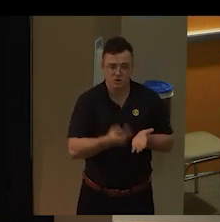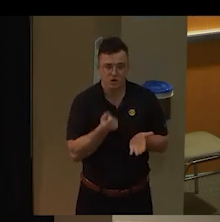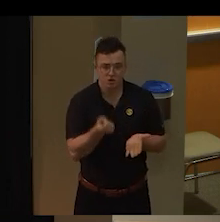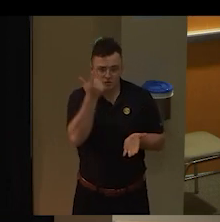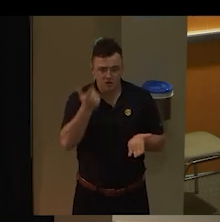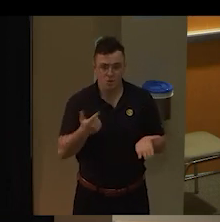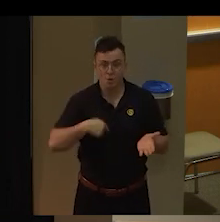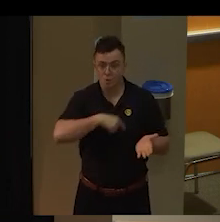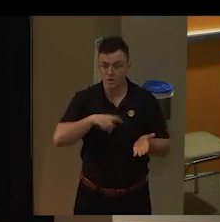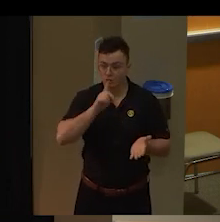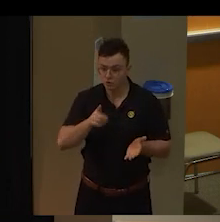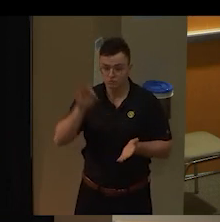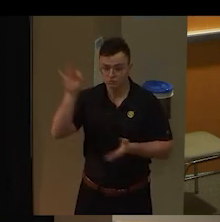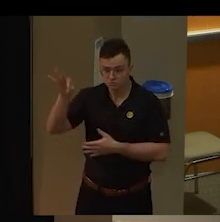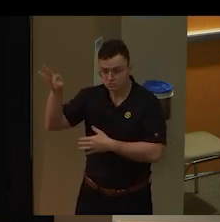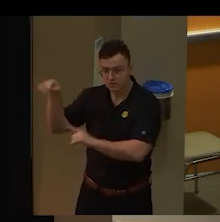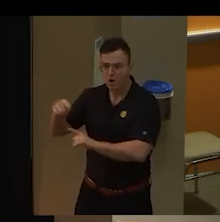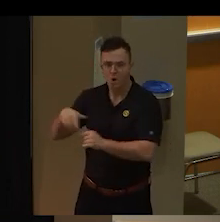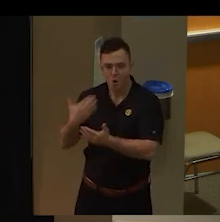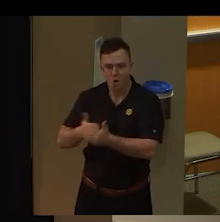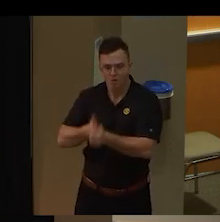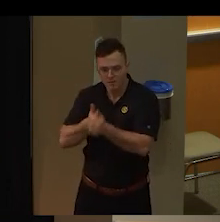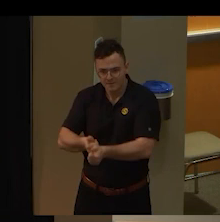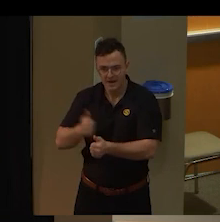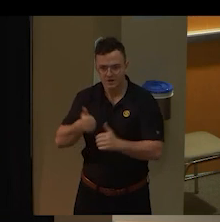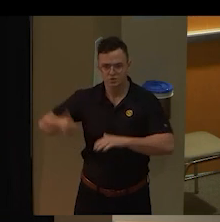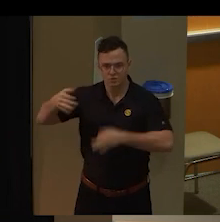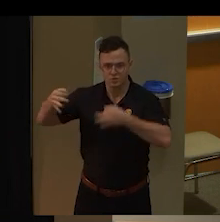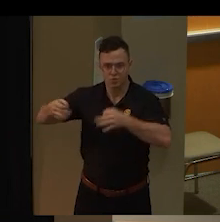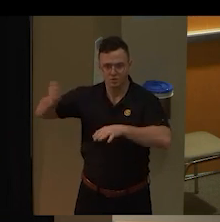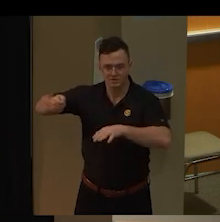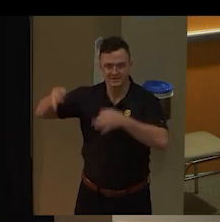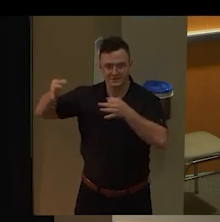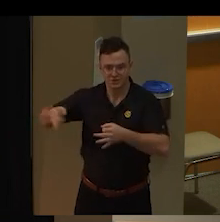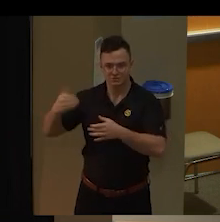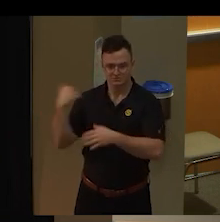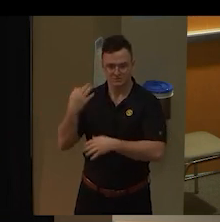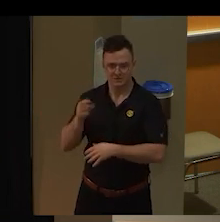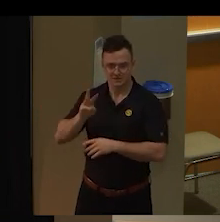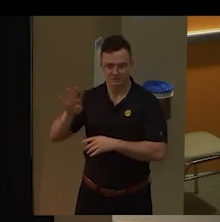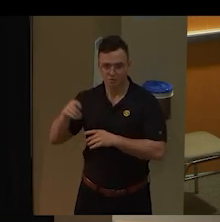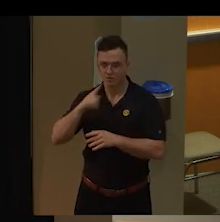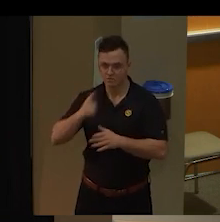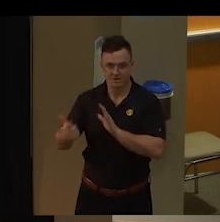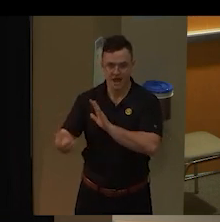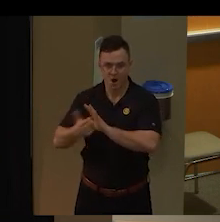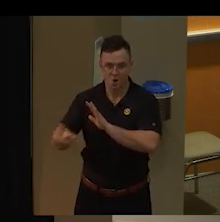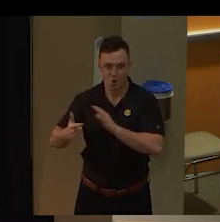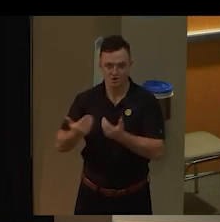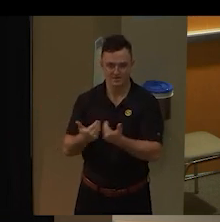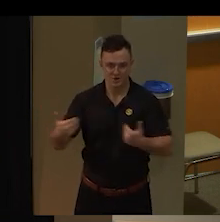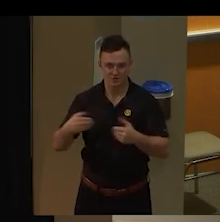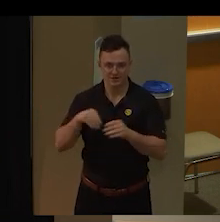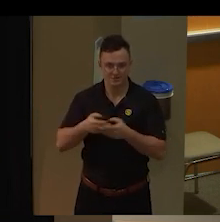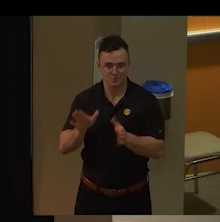Since we so diligently urge people to obey the Supreme Court's decision of 1954, outlawing segregation in the public schools, at first glance, it may seem